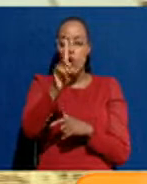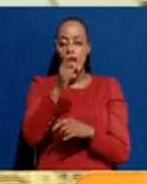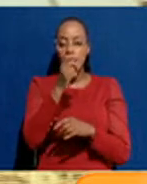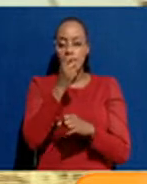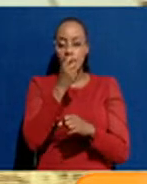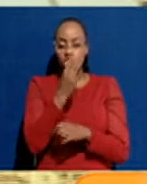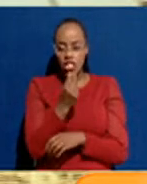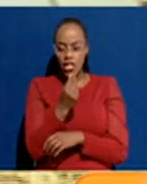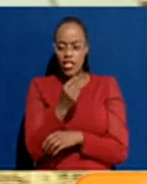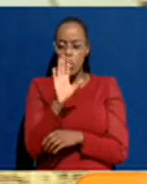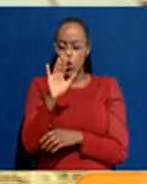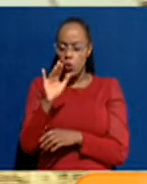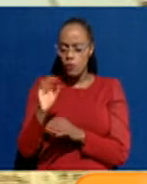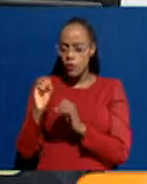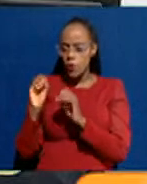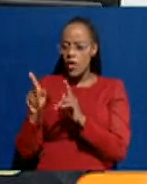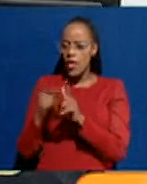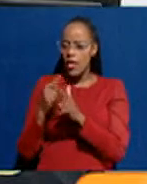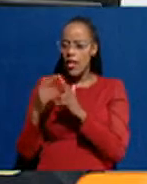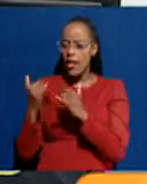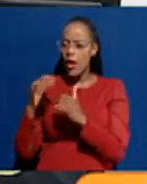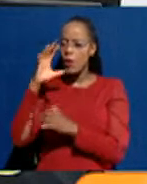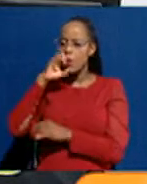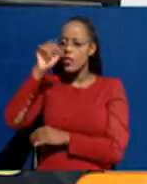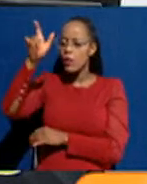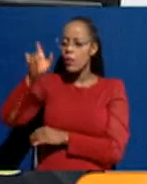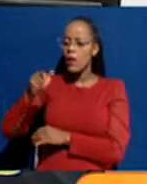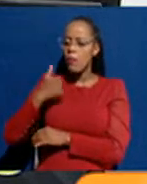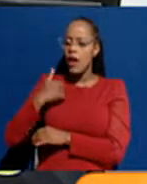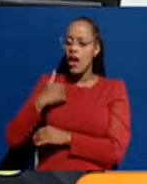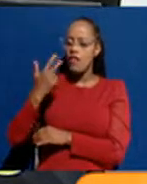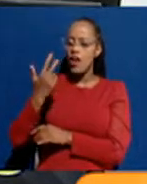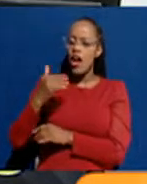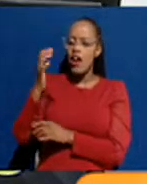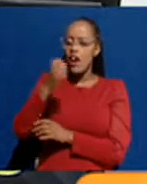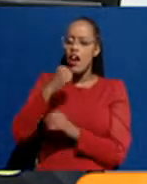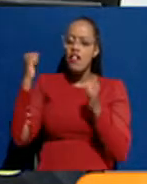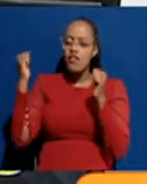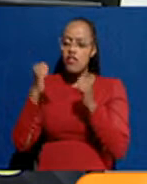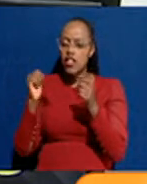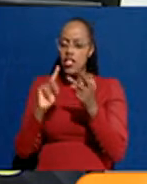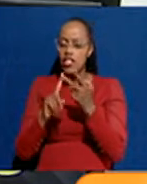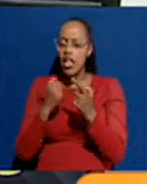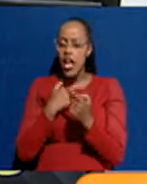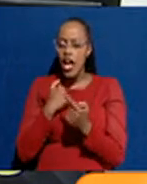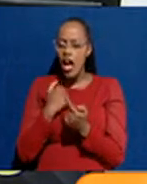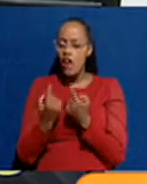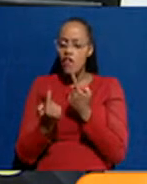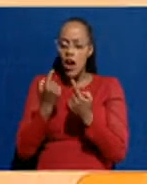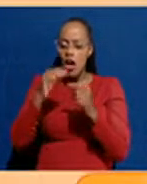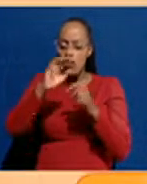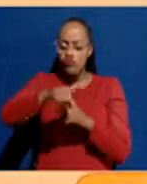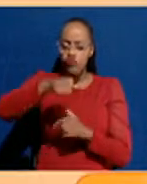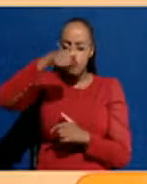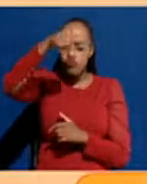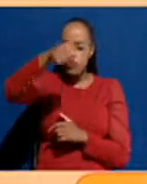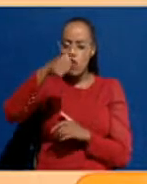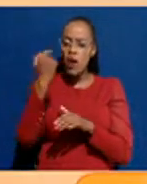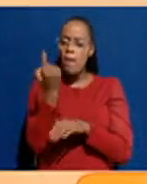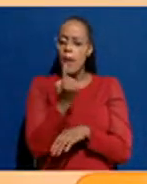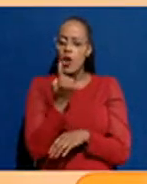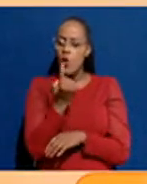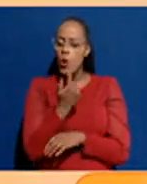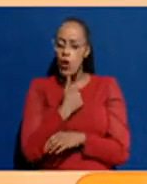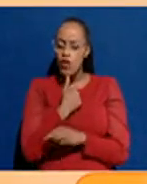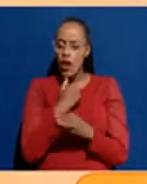Mm-hmm. So assuming then that person has a fridge, has a cooker, a microwave, they have